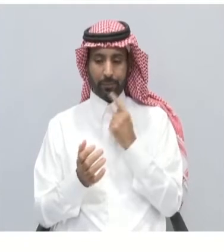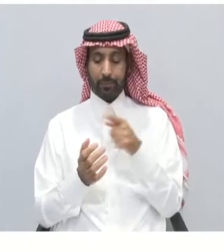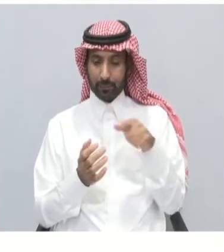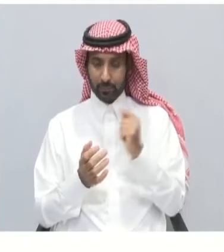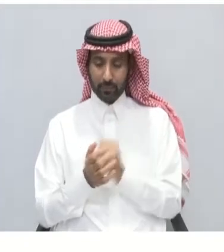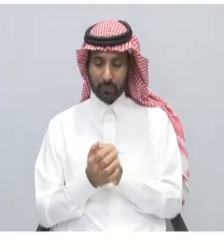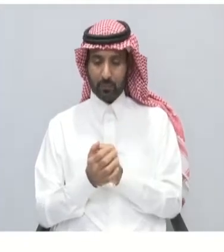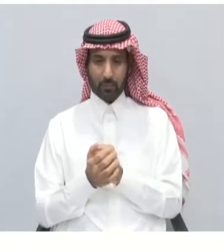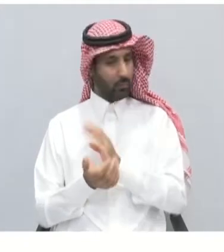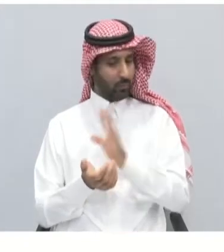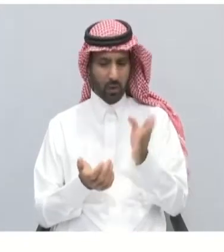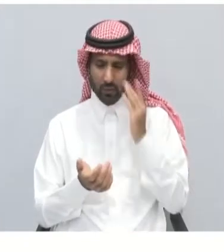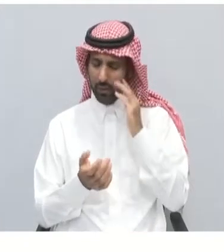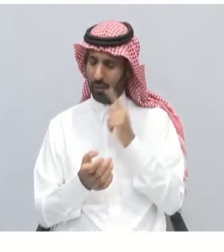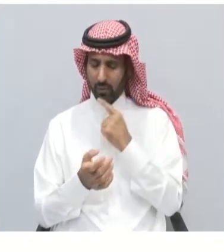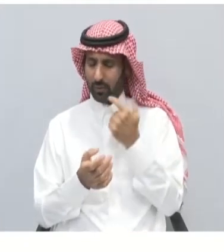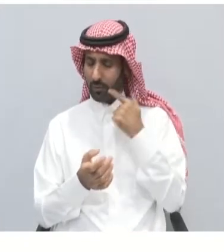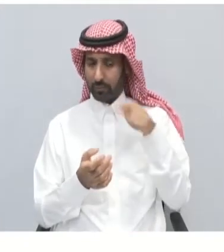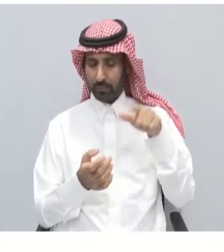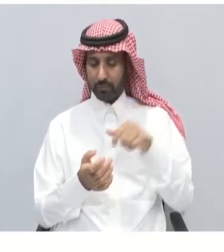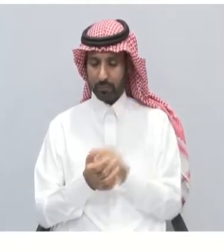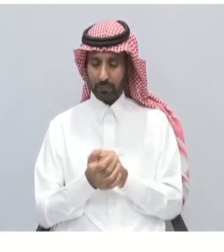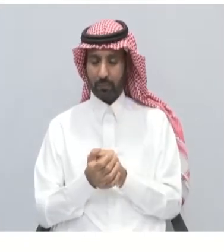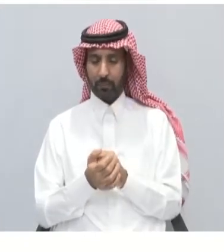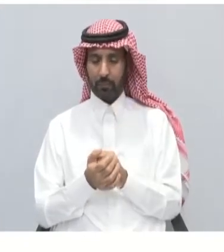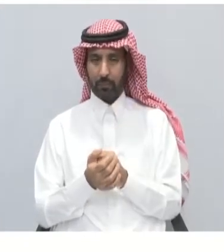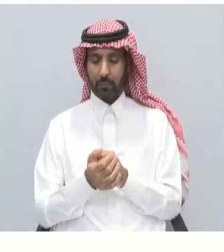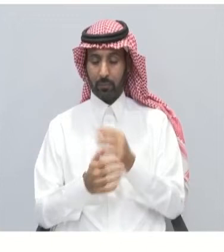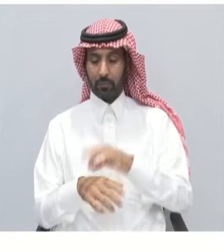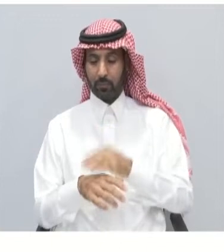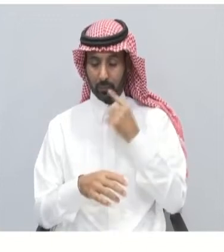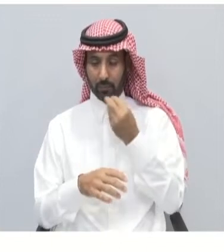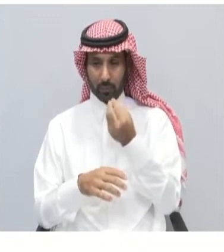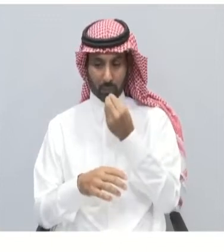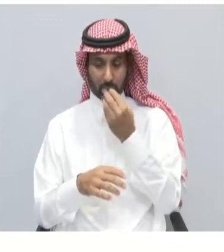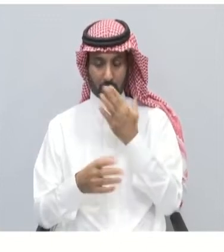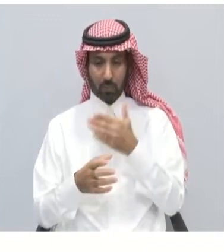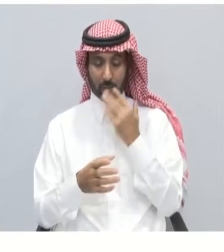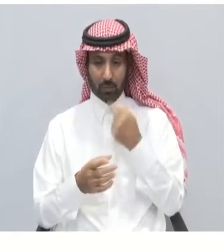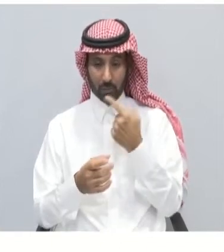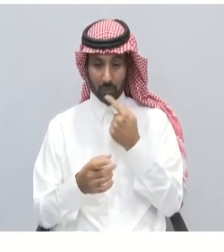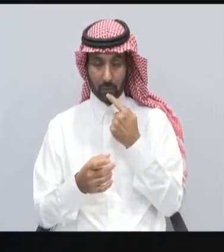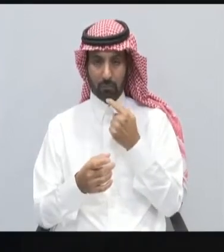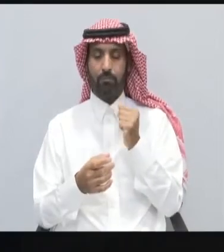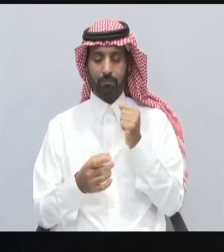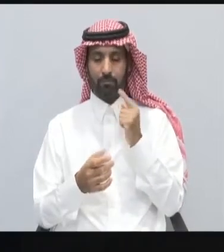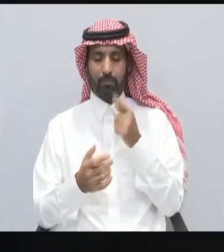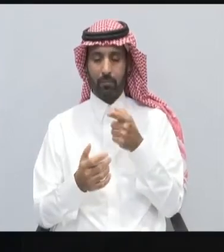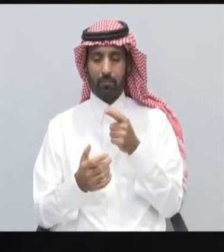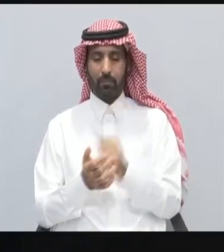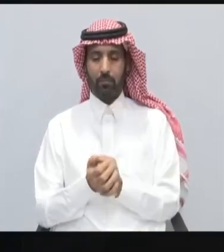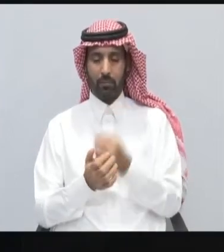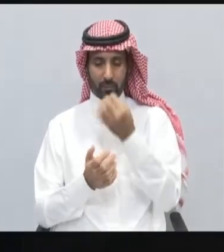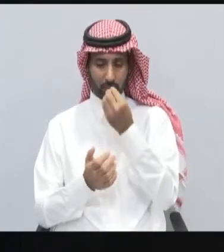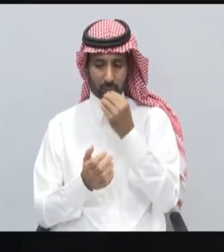true. If you didn't see this complaint, write false. People on a diet. Did anyone mention something about